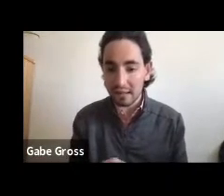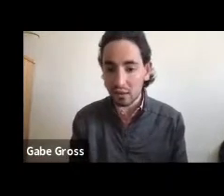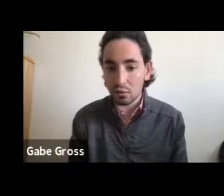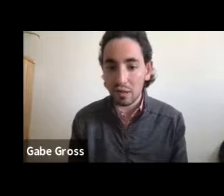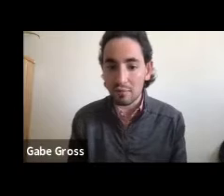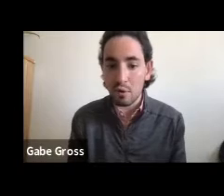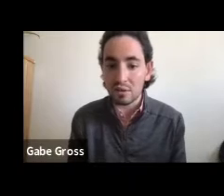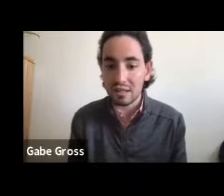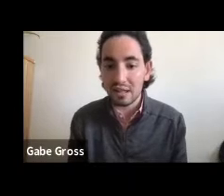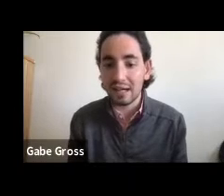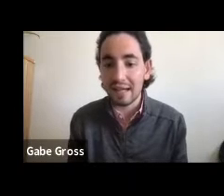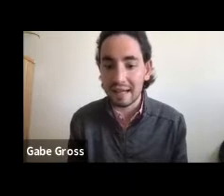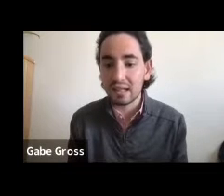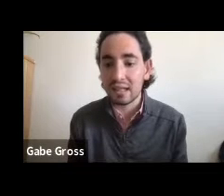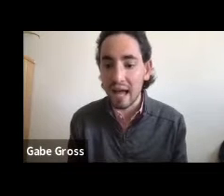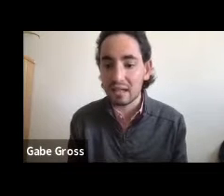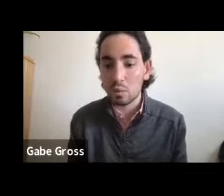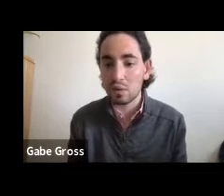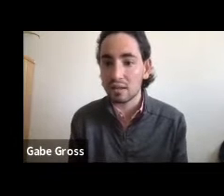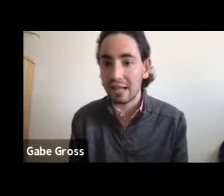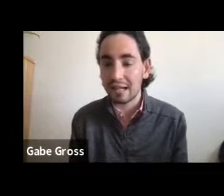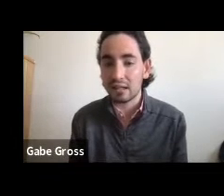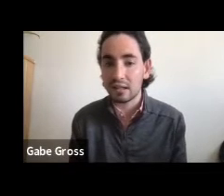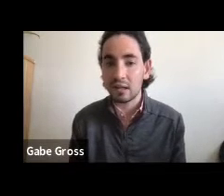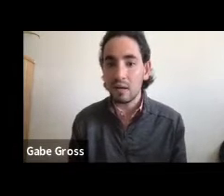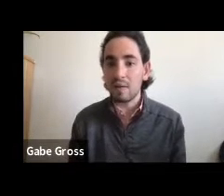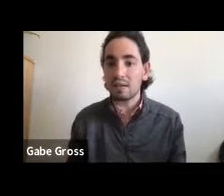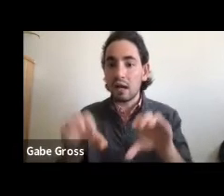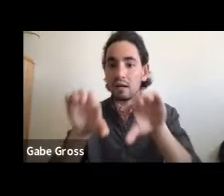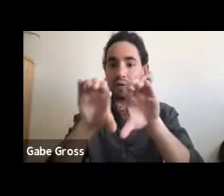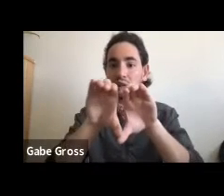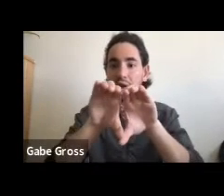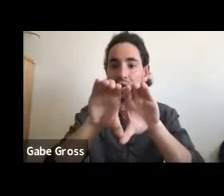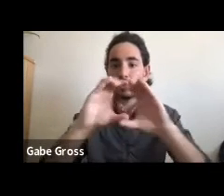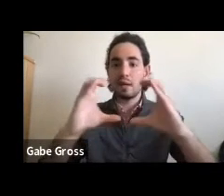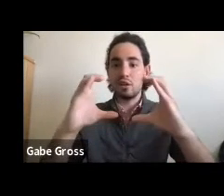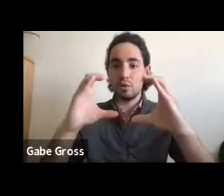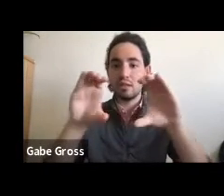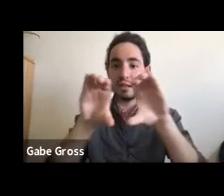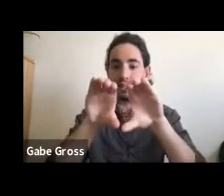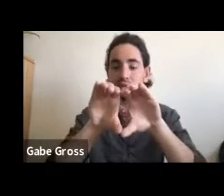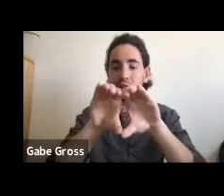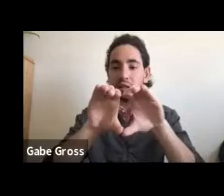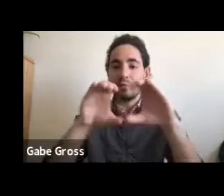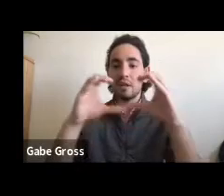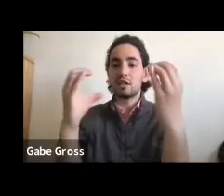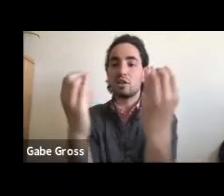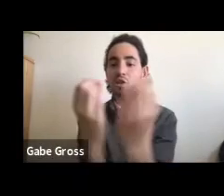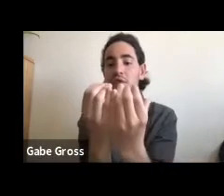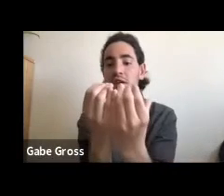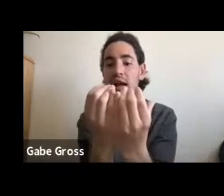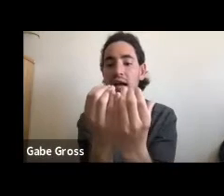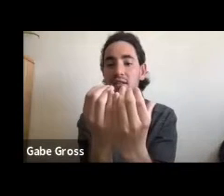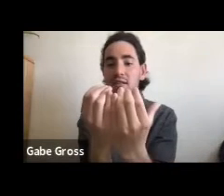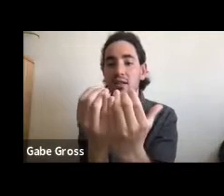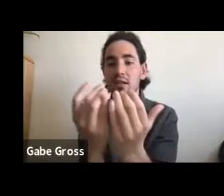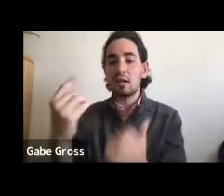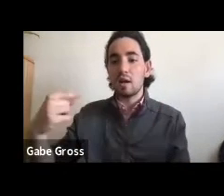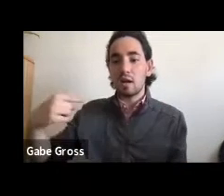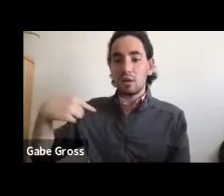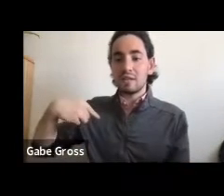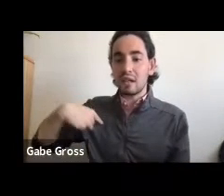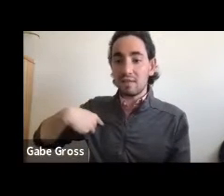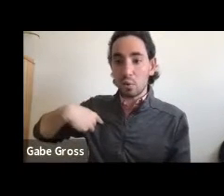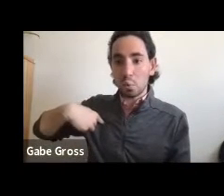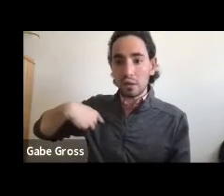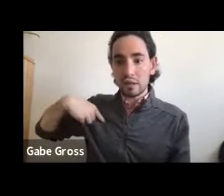that. And what about in here? We have Moses signing in class, we stand. The sign for class, you make two C's, you make a circle for